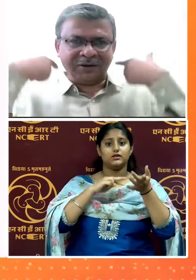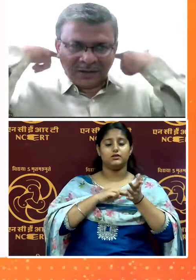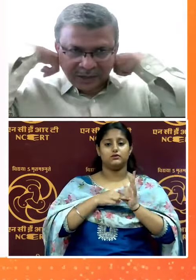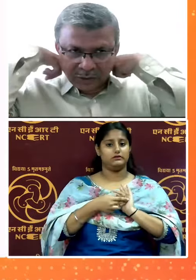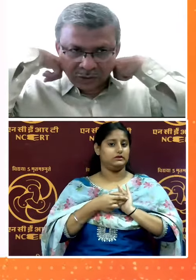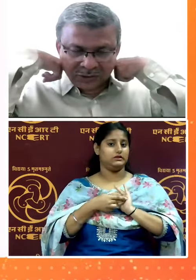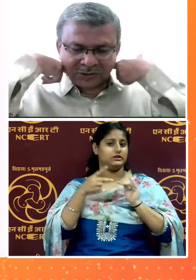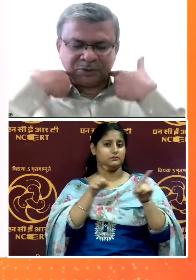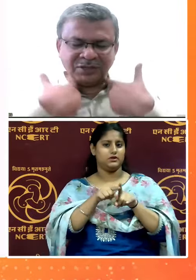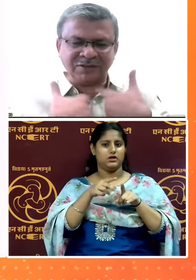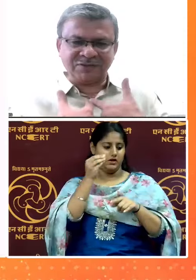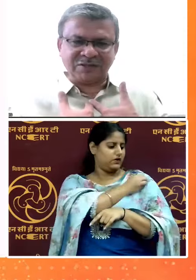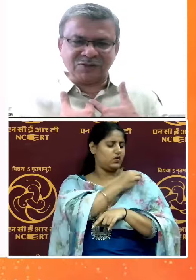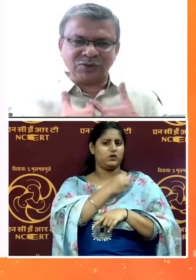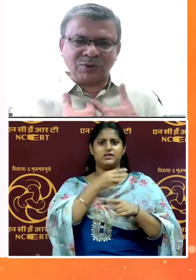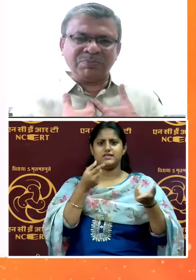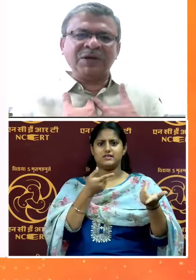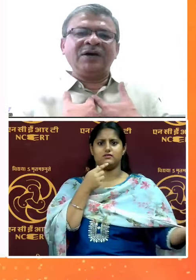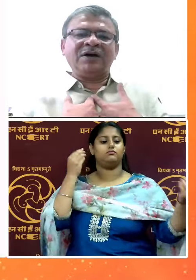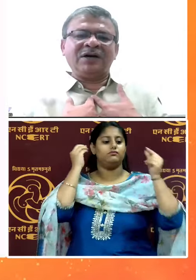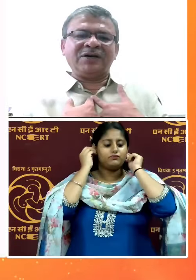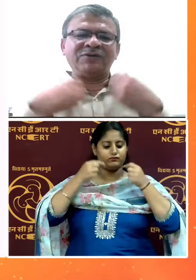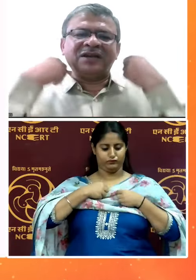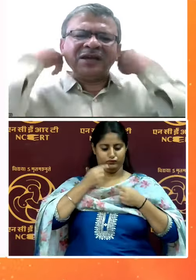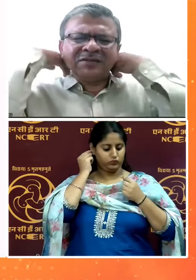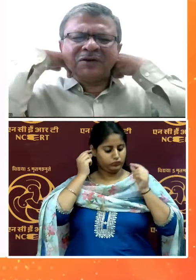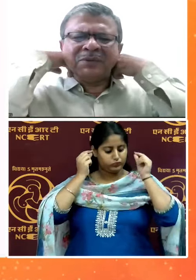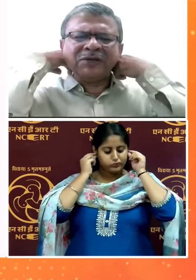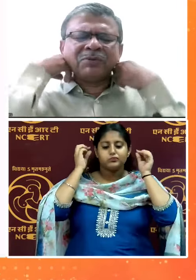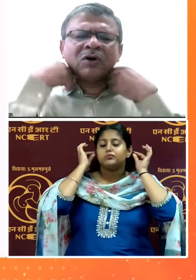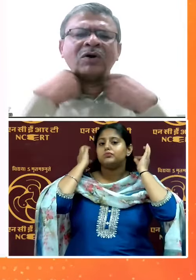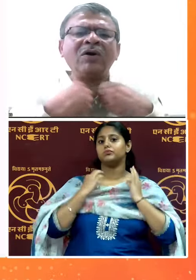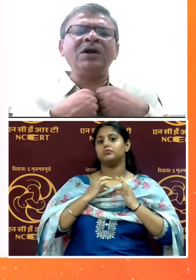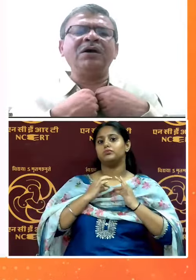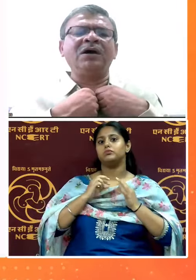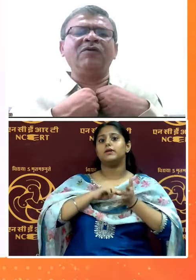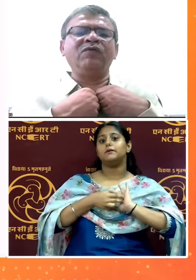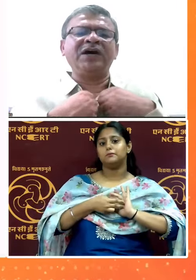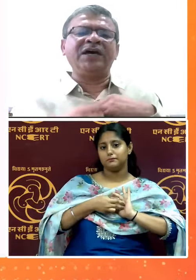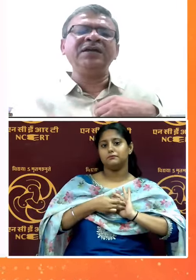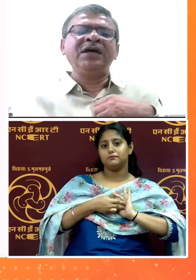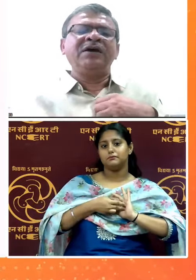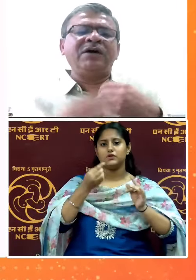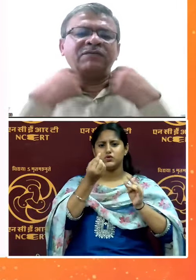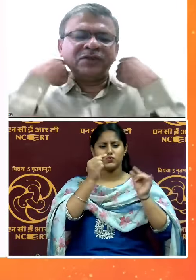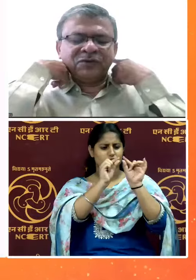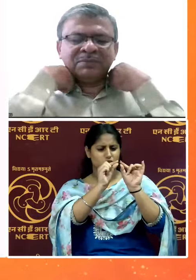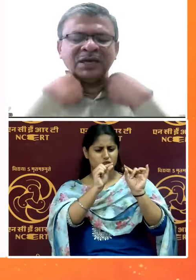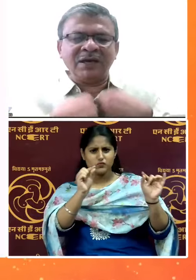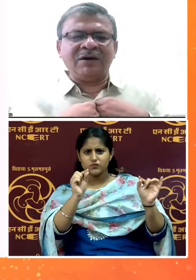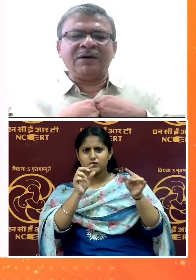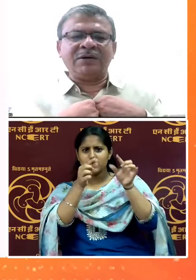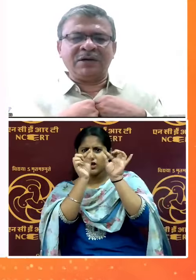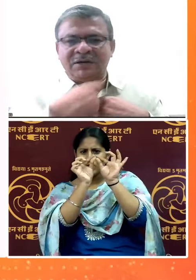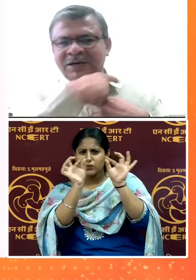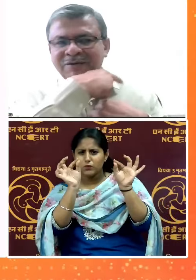like doctors putting the stethoscope across the neck. There will be a small wire which will